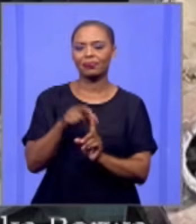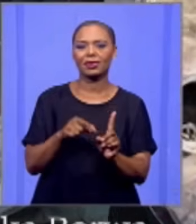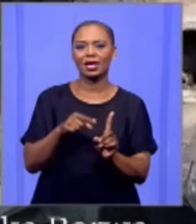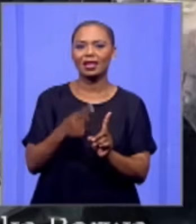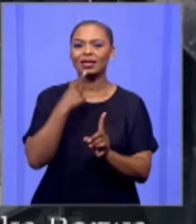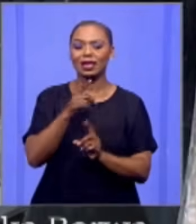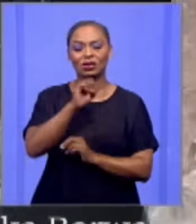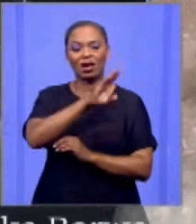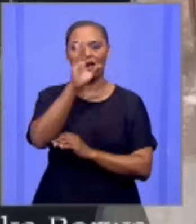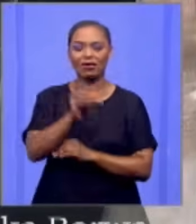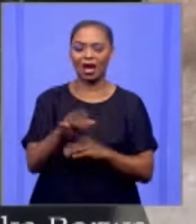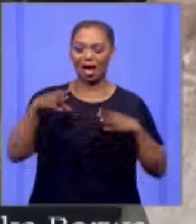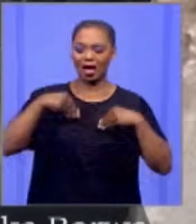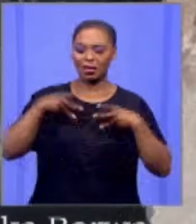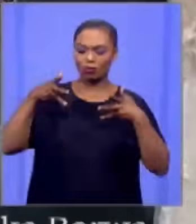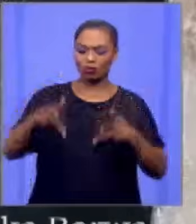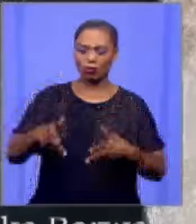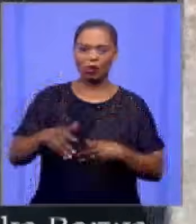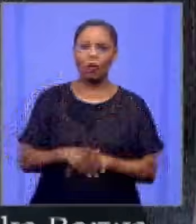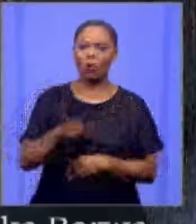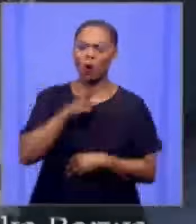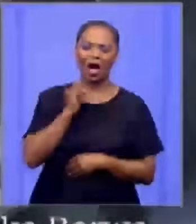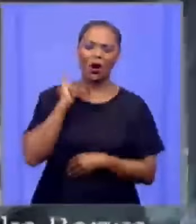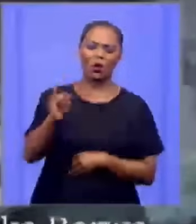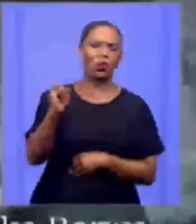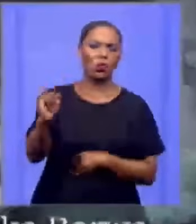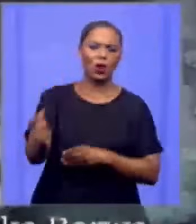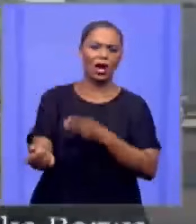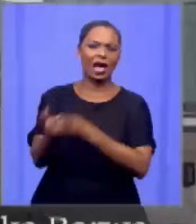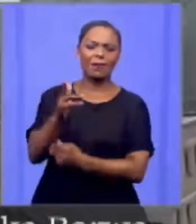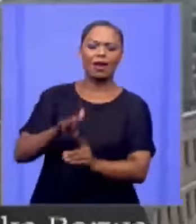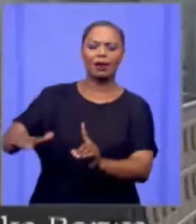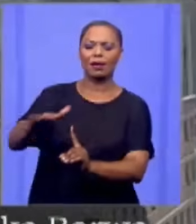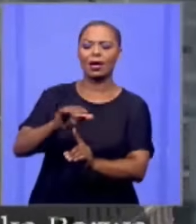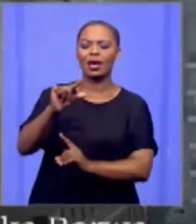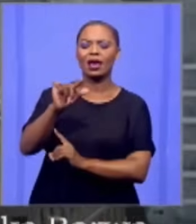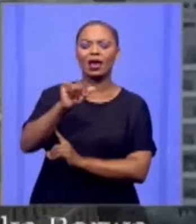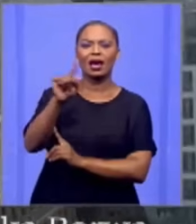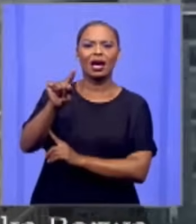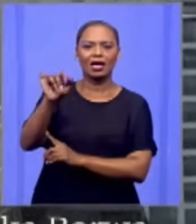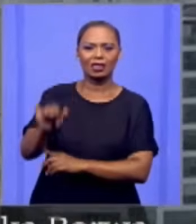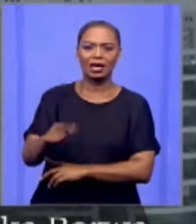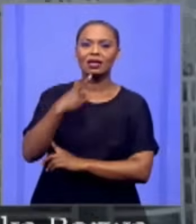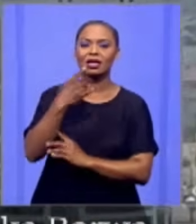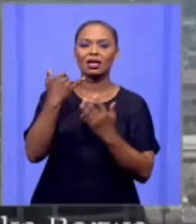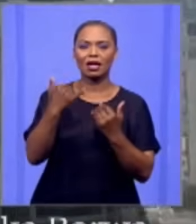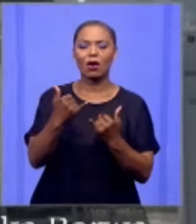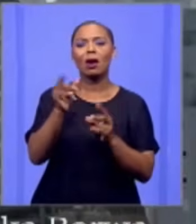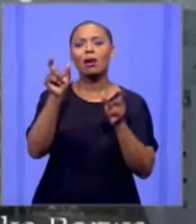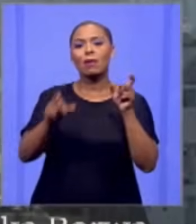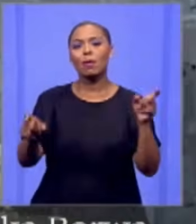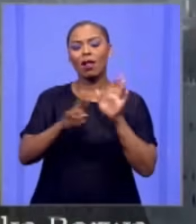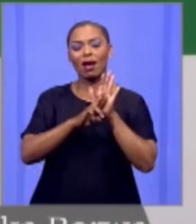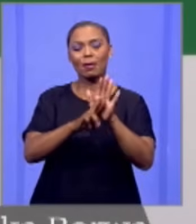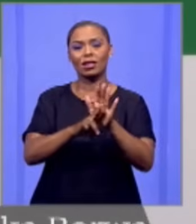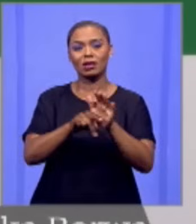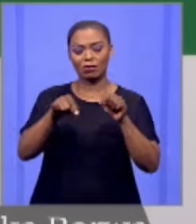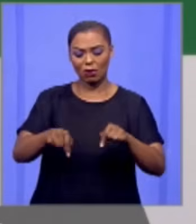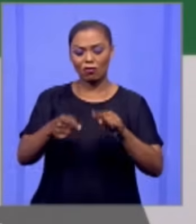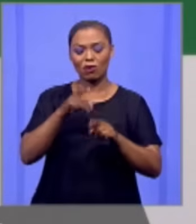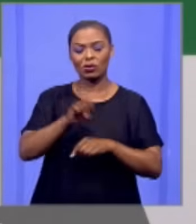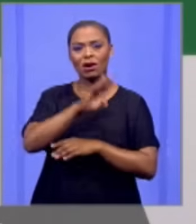gomolele masetlapelo a ka Gaza o tlhaloša lebaka la sephetho sa go buša gae batseta ka Tel Aviv. We need